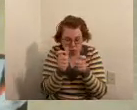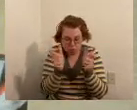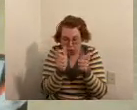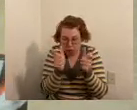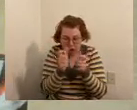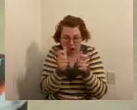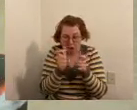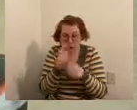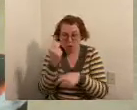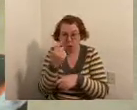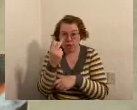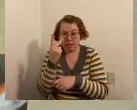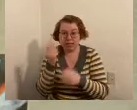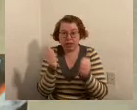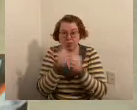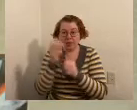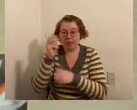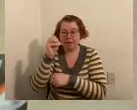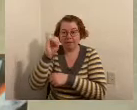microscope.